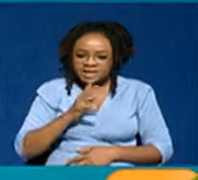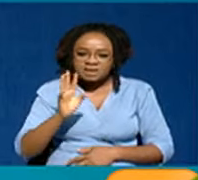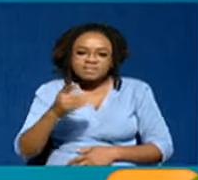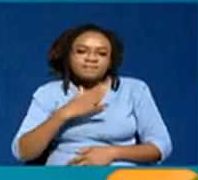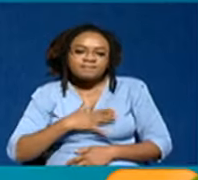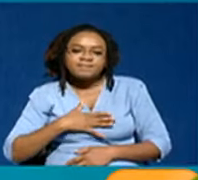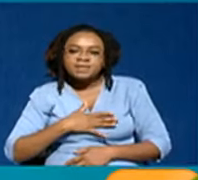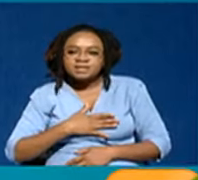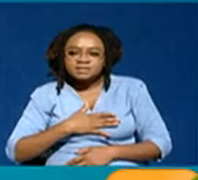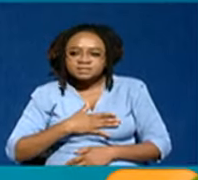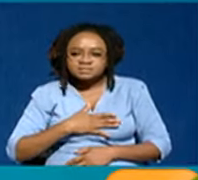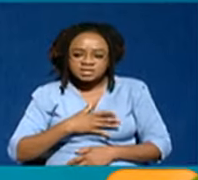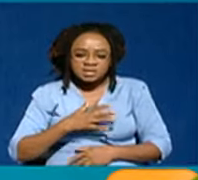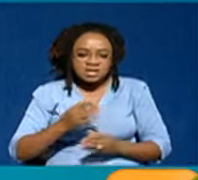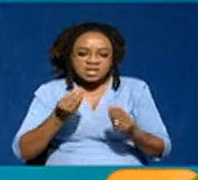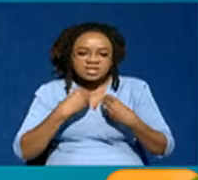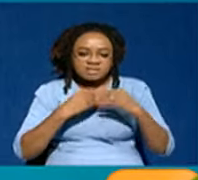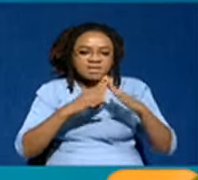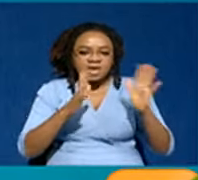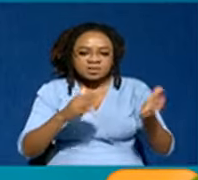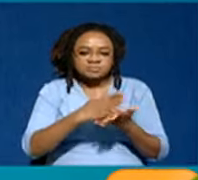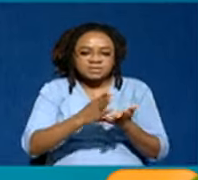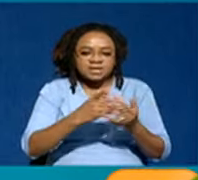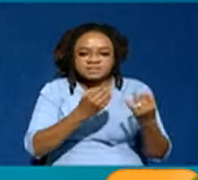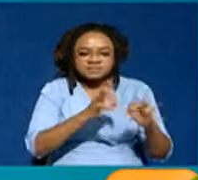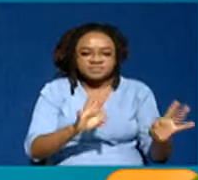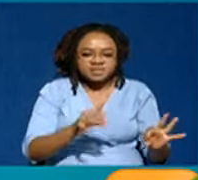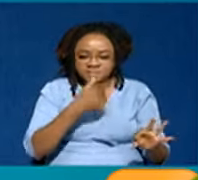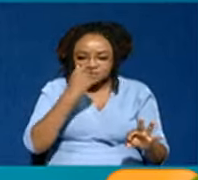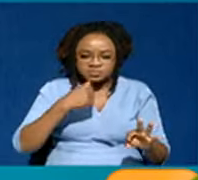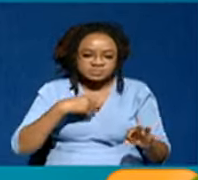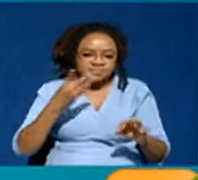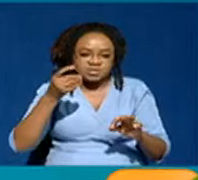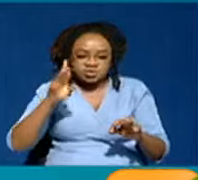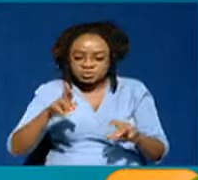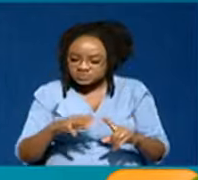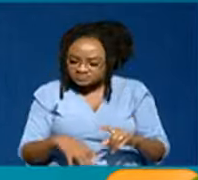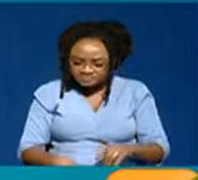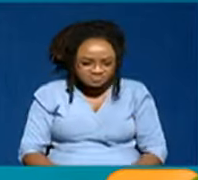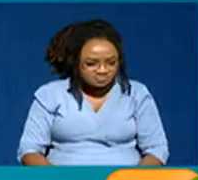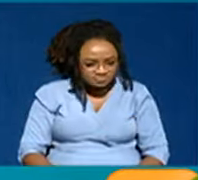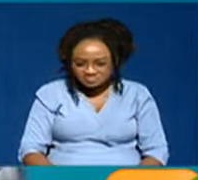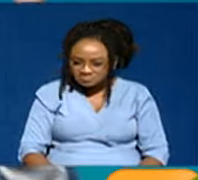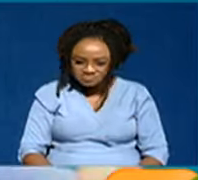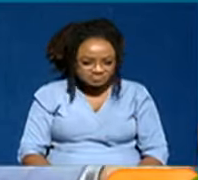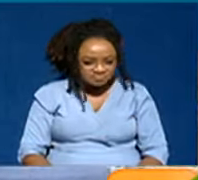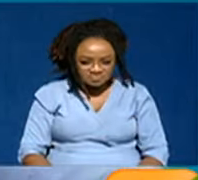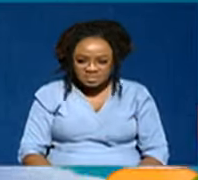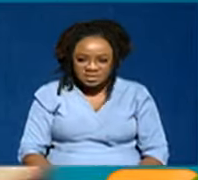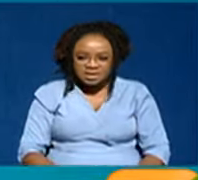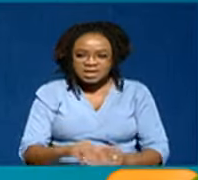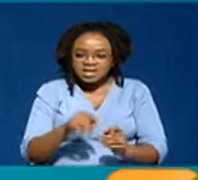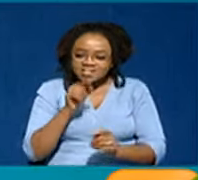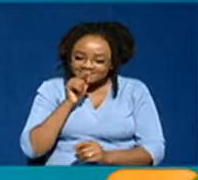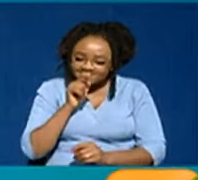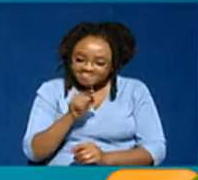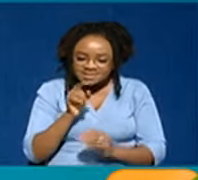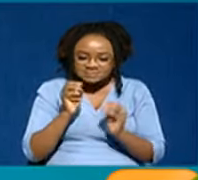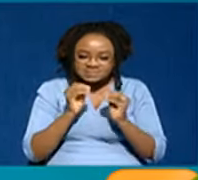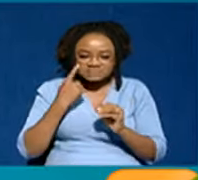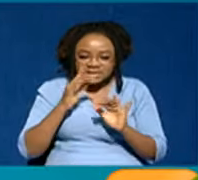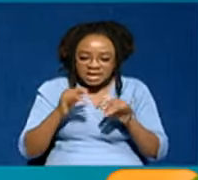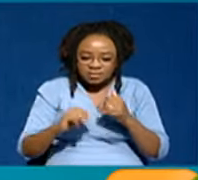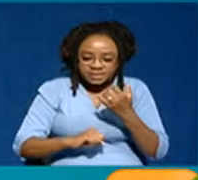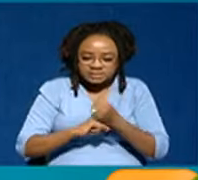now let the rent be. So it is because of that. It is because there is no any way to put these high-level meetings that he's talking about now